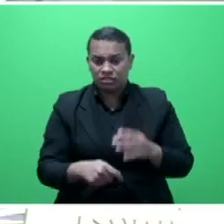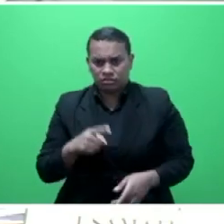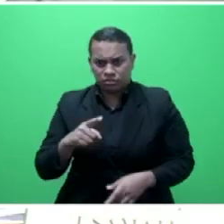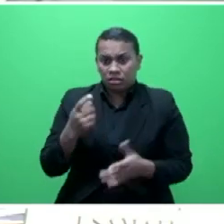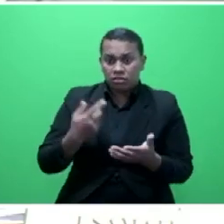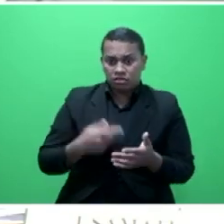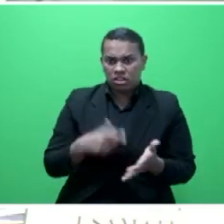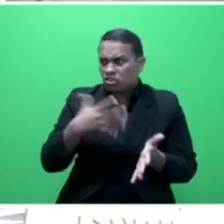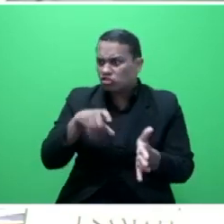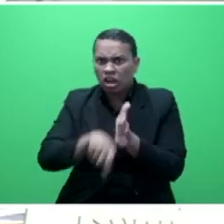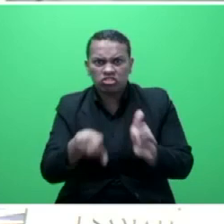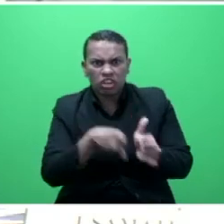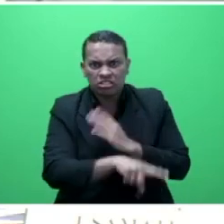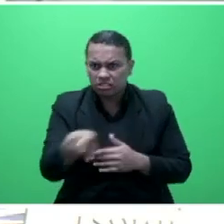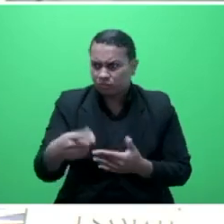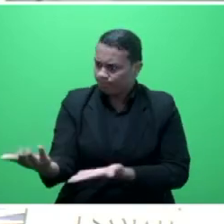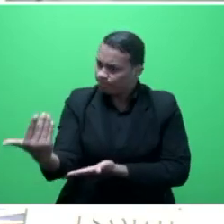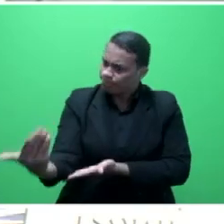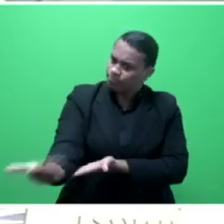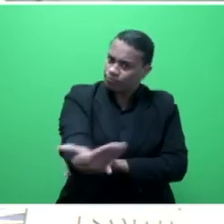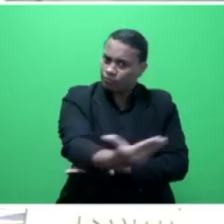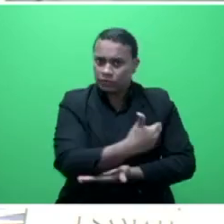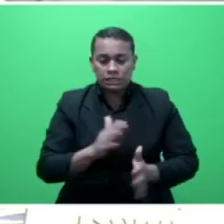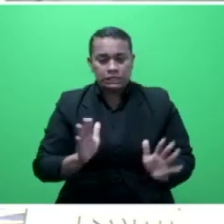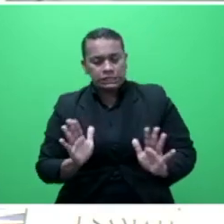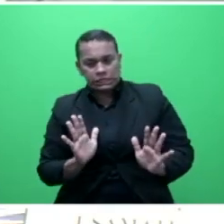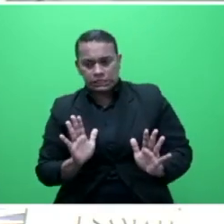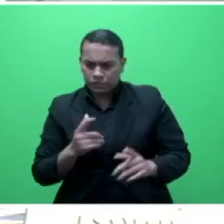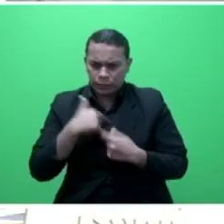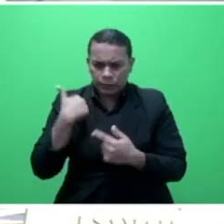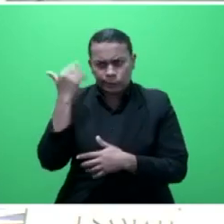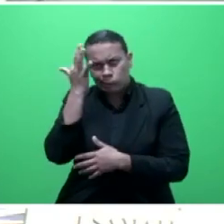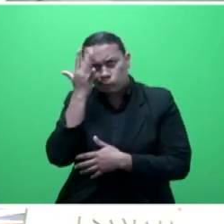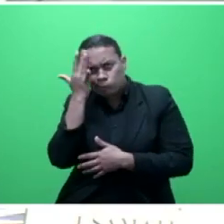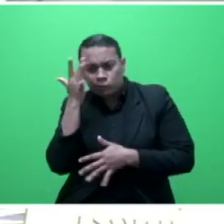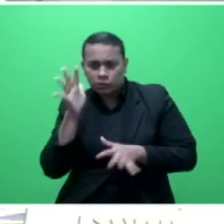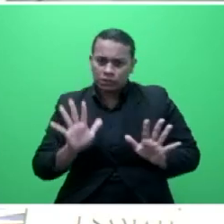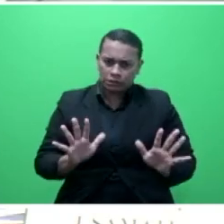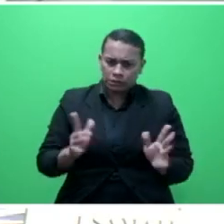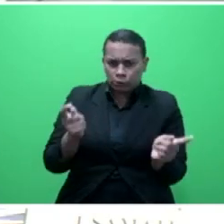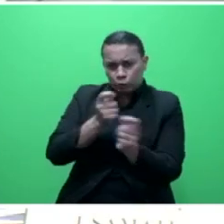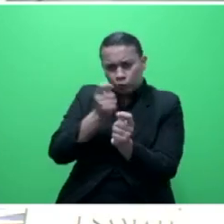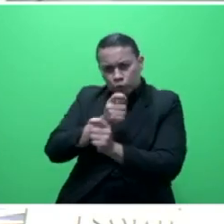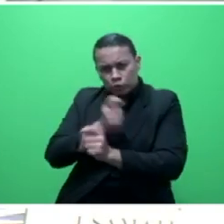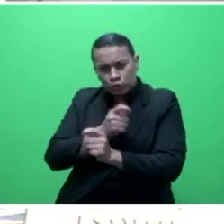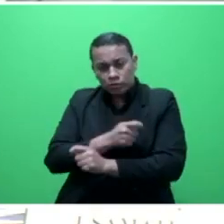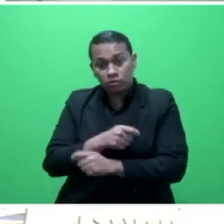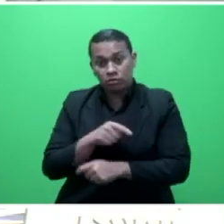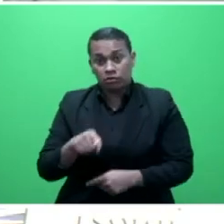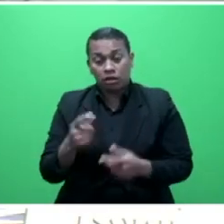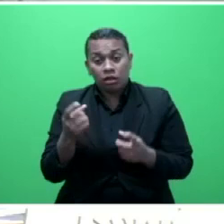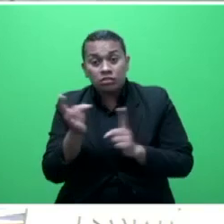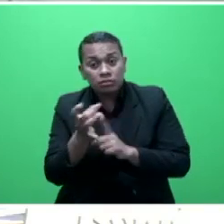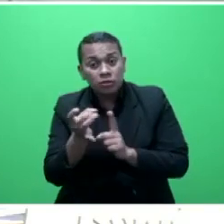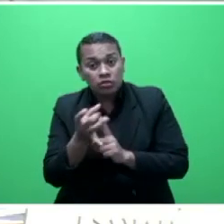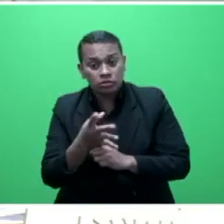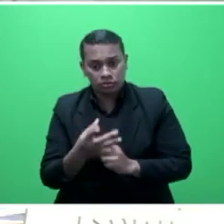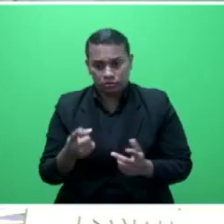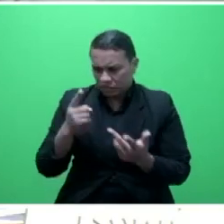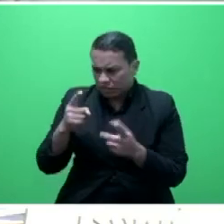is an understatement. This year represents an overhaul, one that will be vital to driving new economic